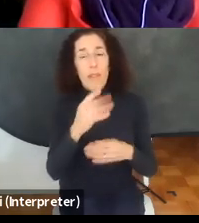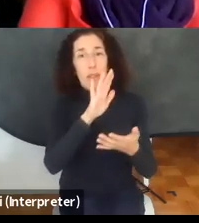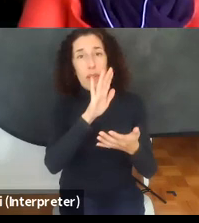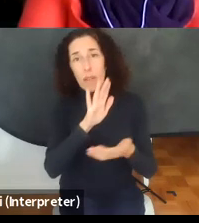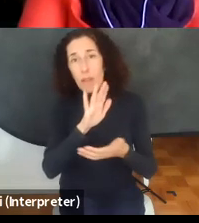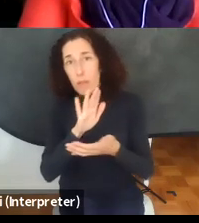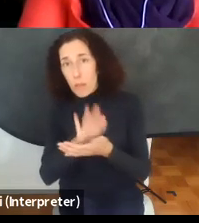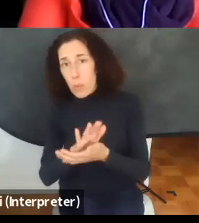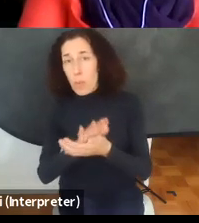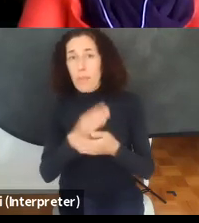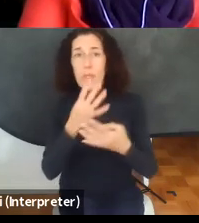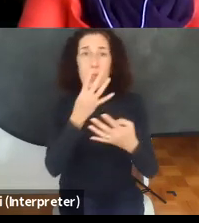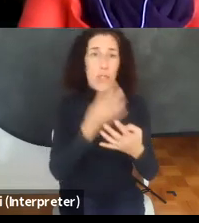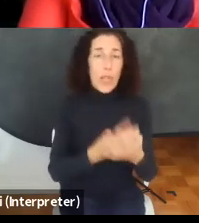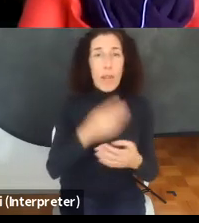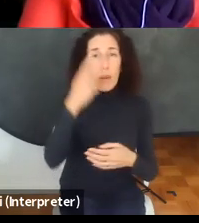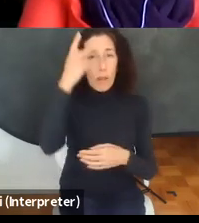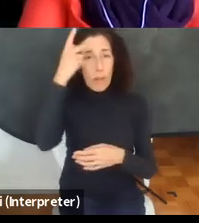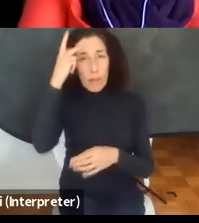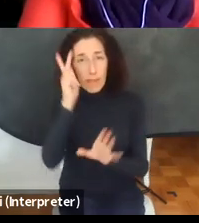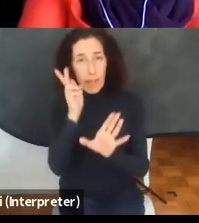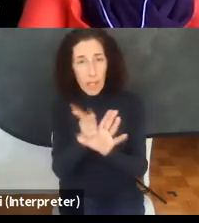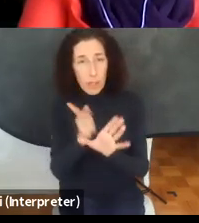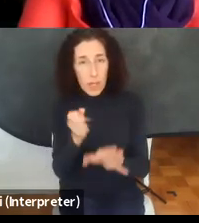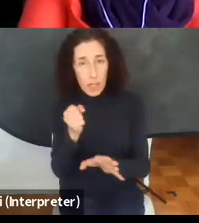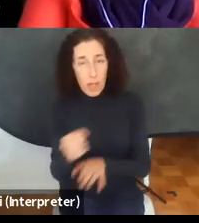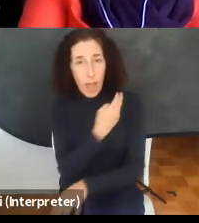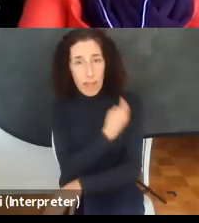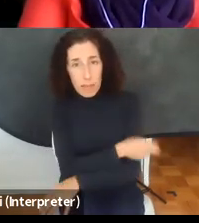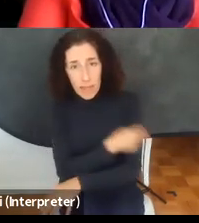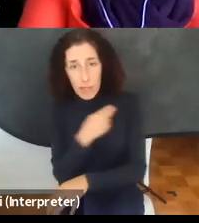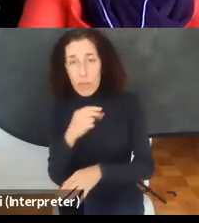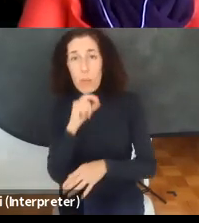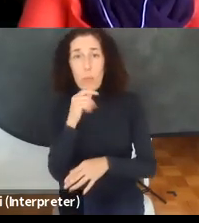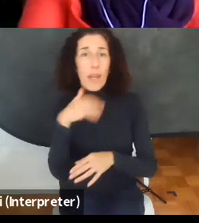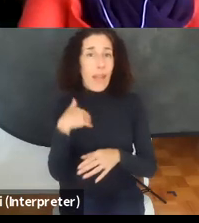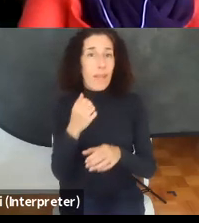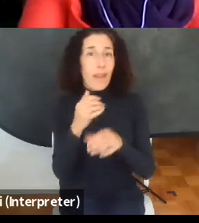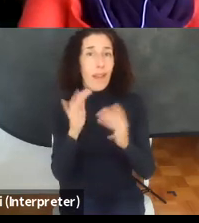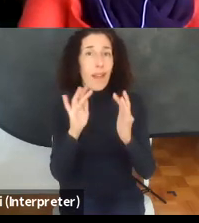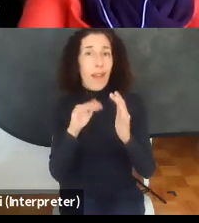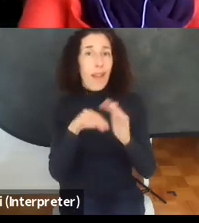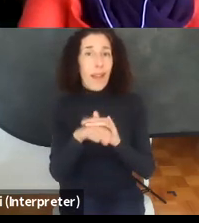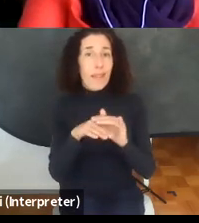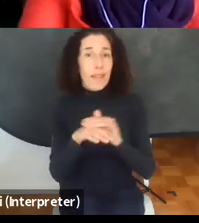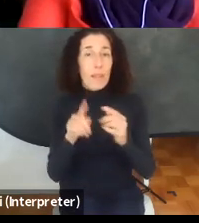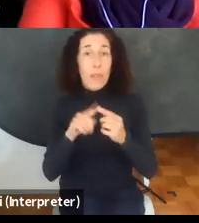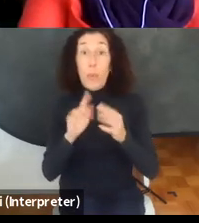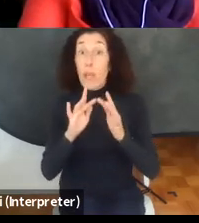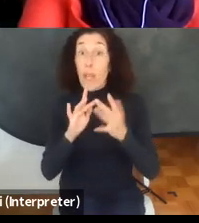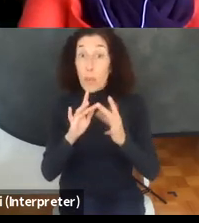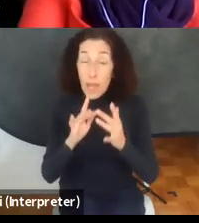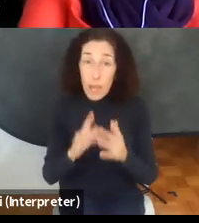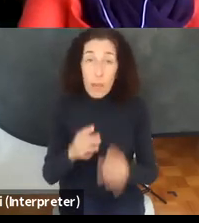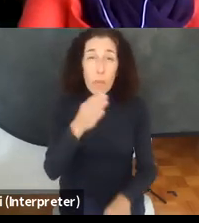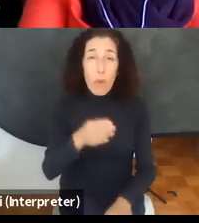psychiatric hospitalization, or who is least likely to have access to the broadband connections and devices necessary for